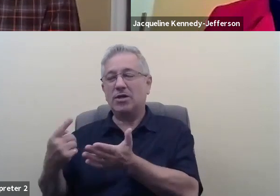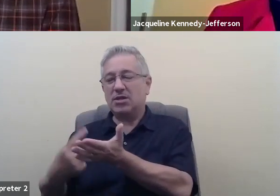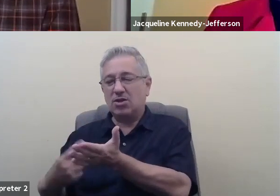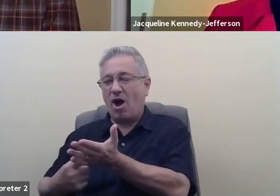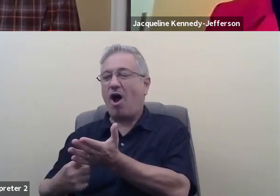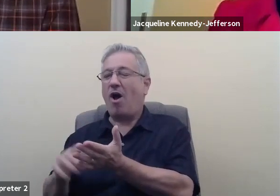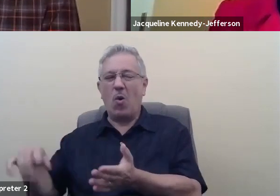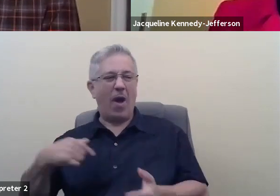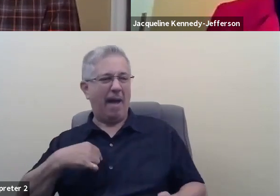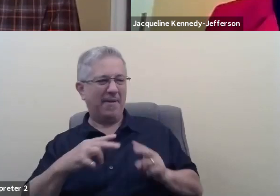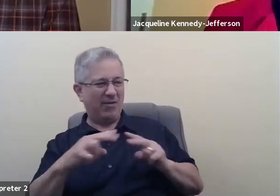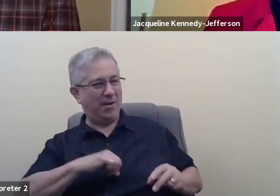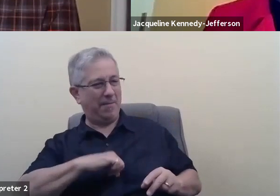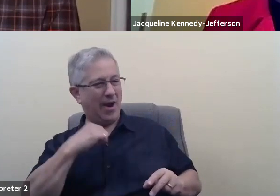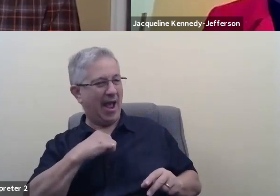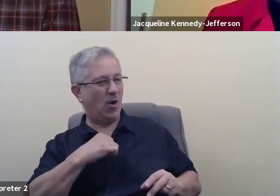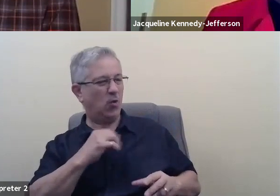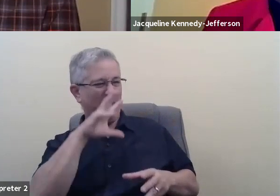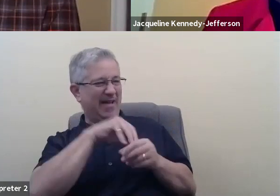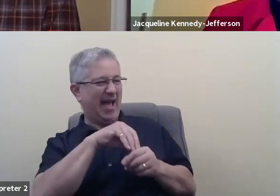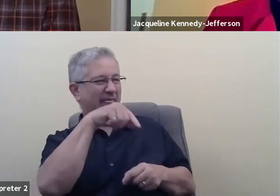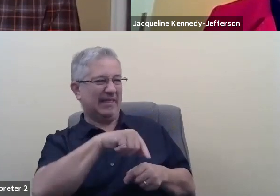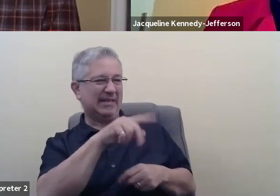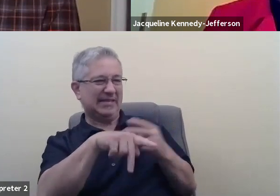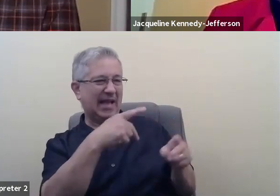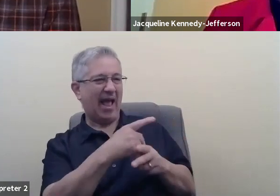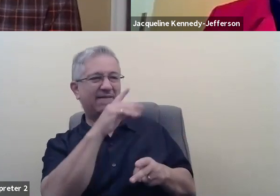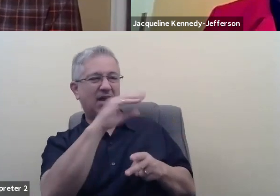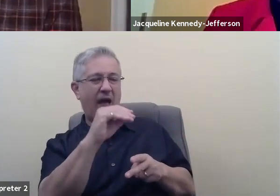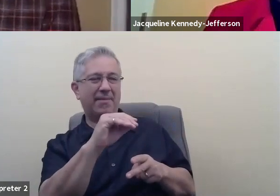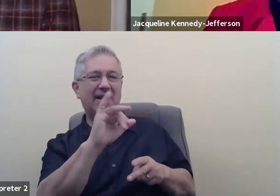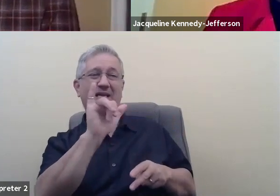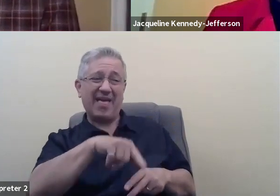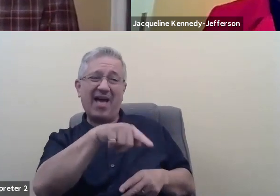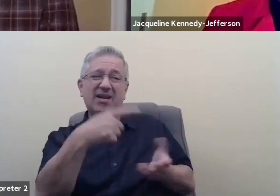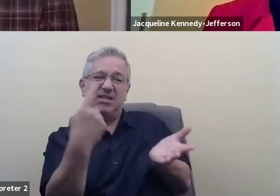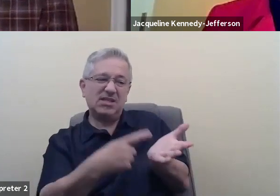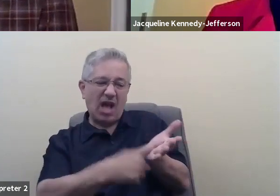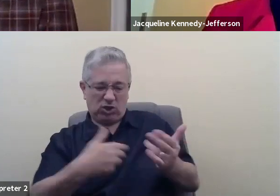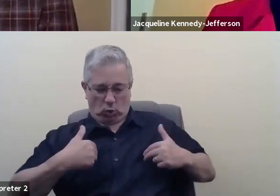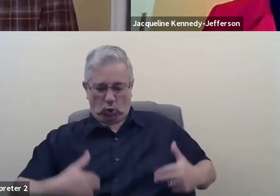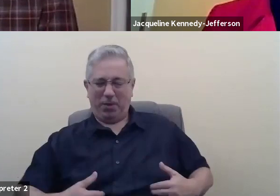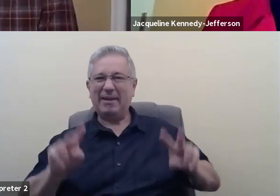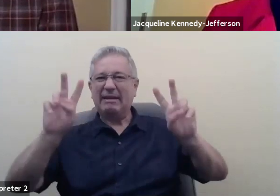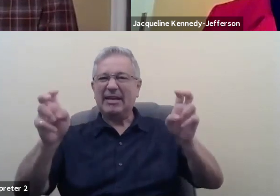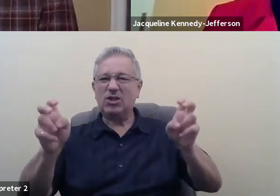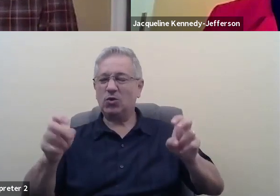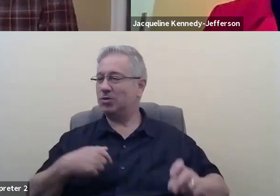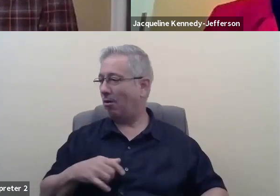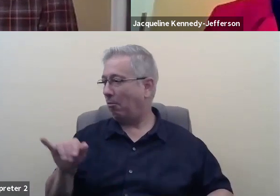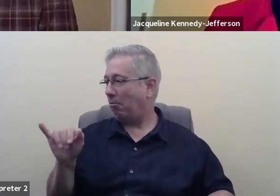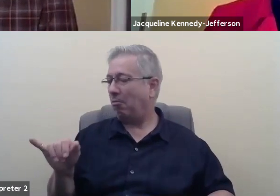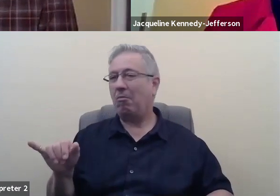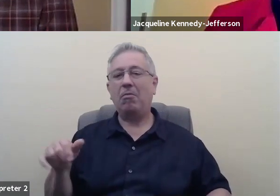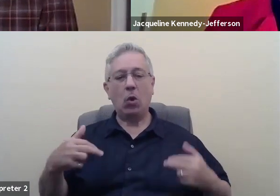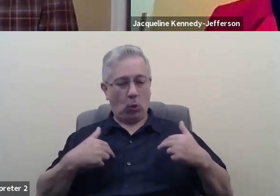part of an organization that is allowing us to talk about these human feelings that we have, right? And it's important for us to understand that we're all human, so we all